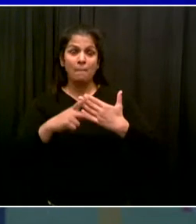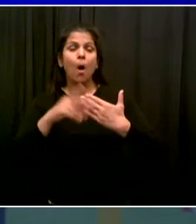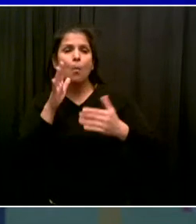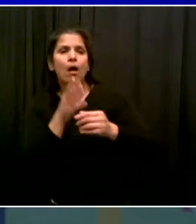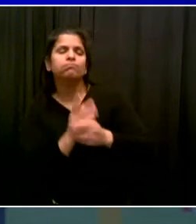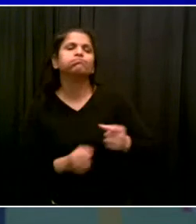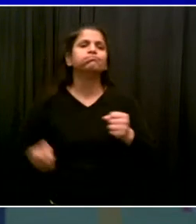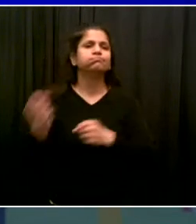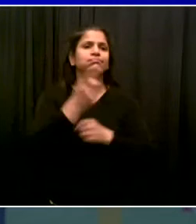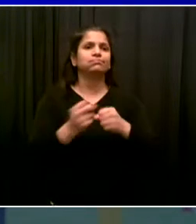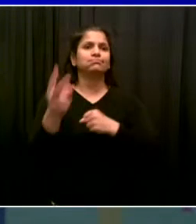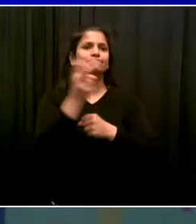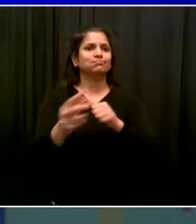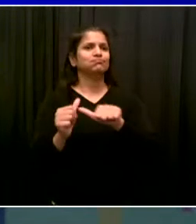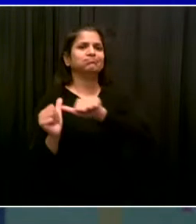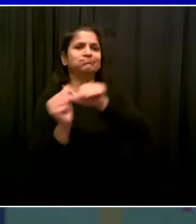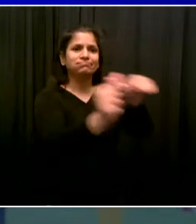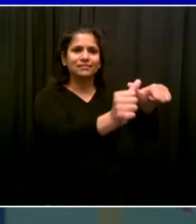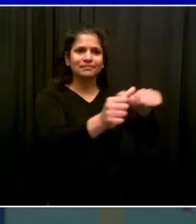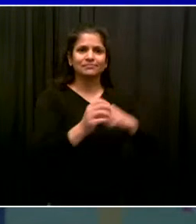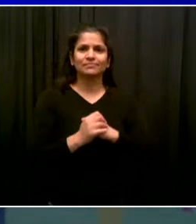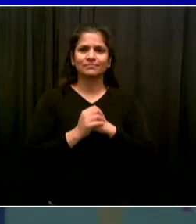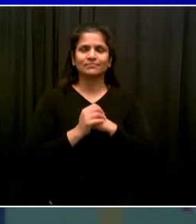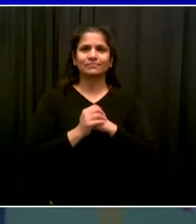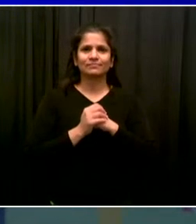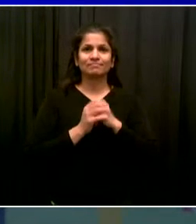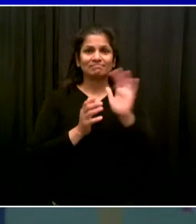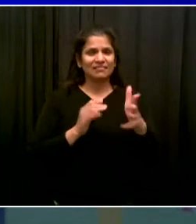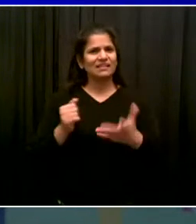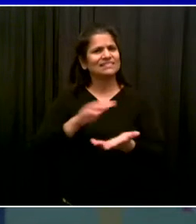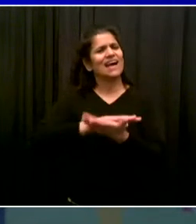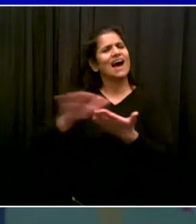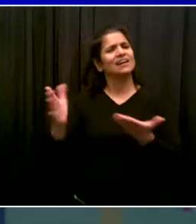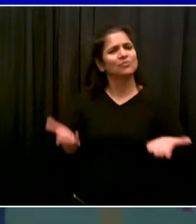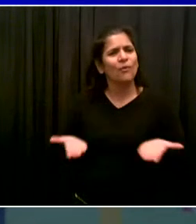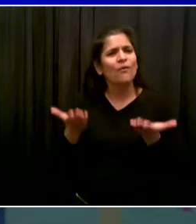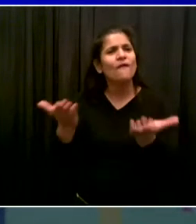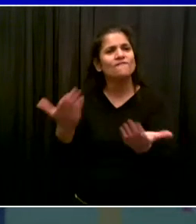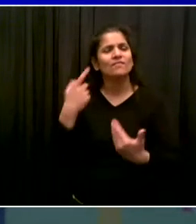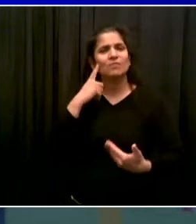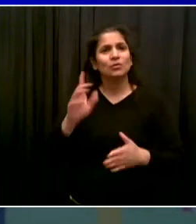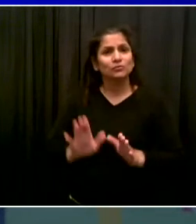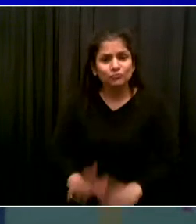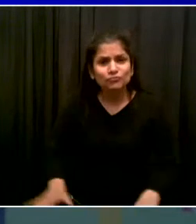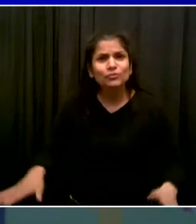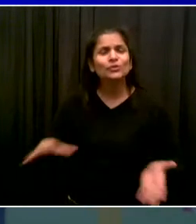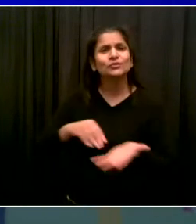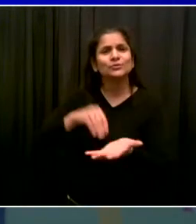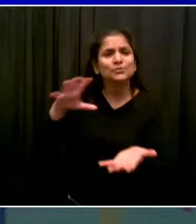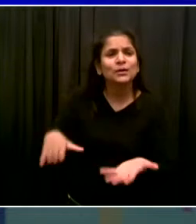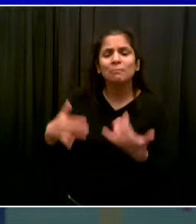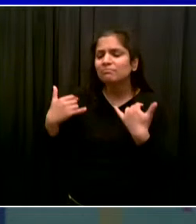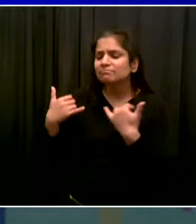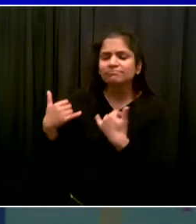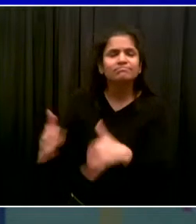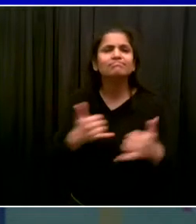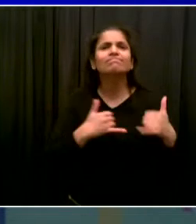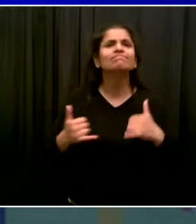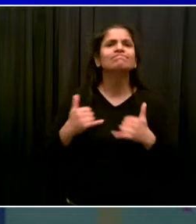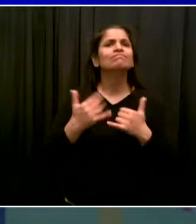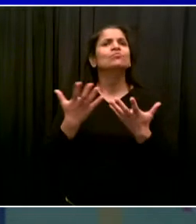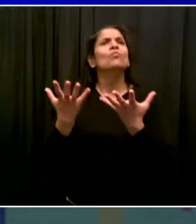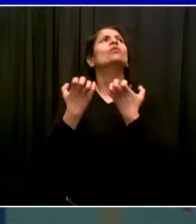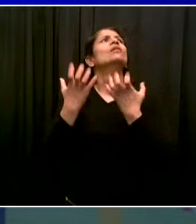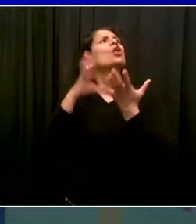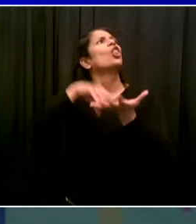success in the past welcoming in kids who just wanted more from the summer, not because of